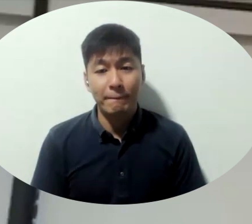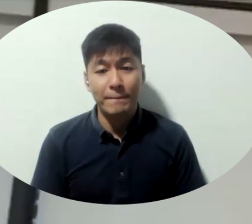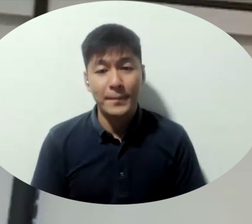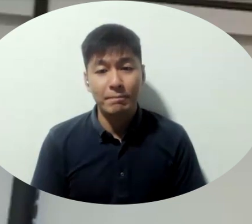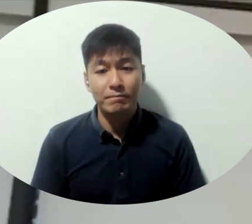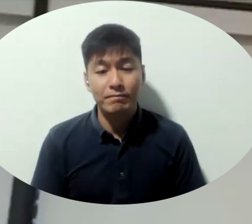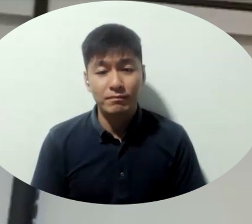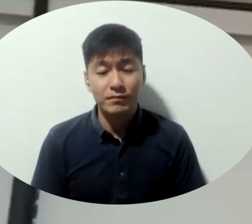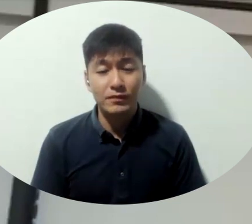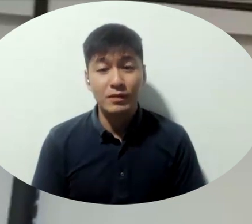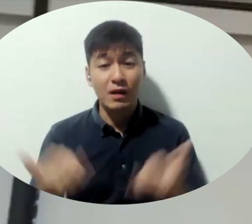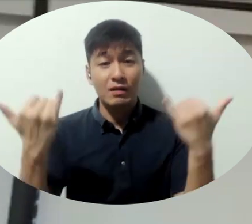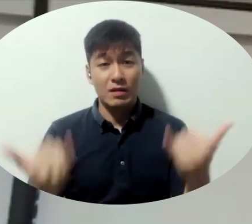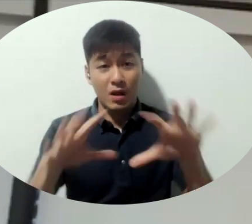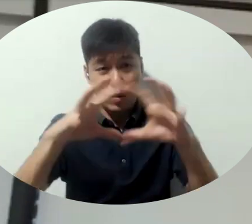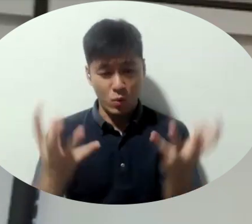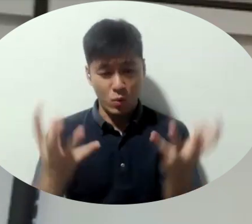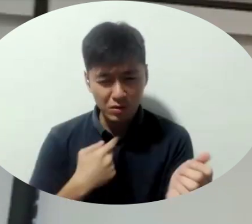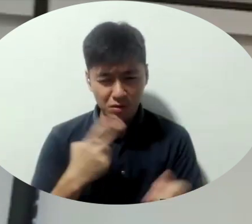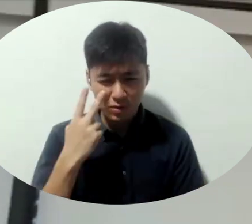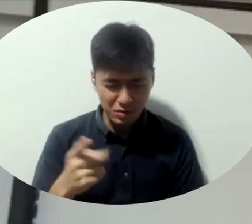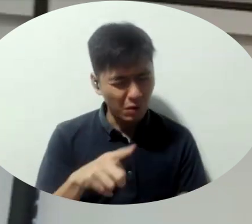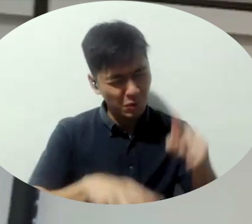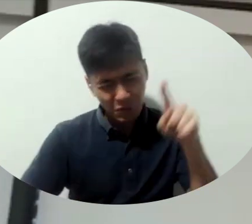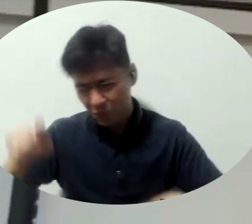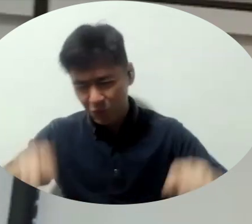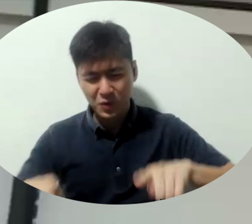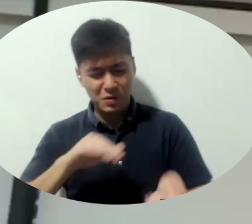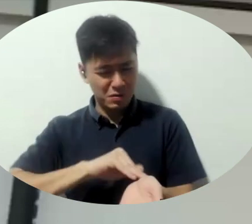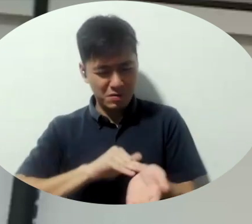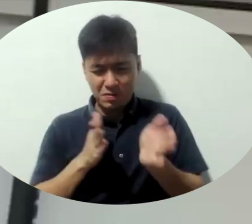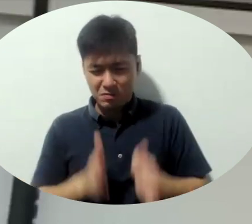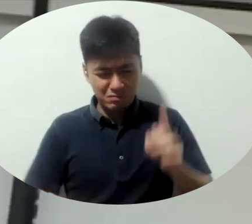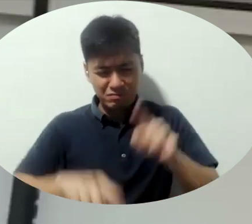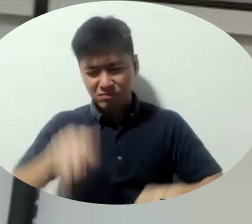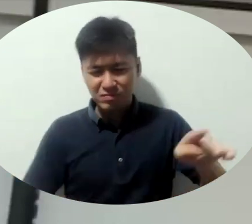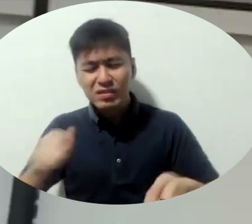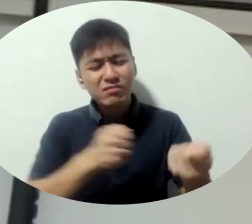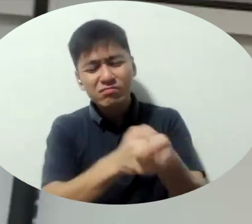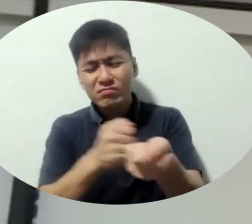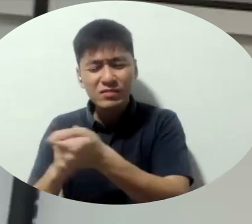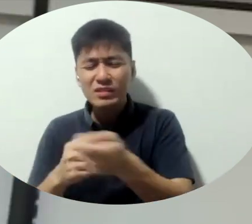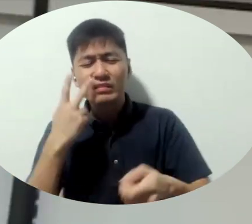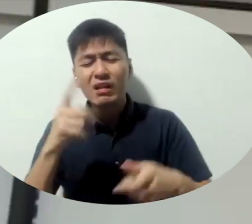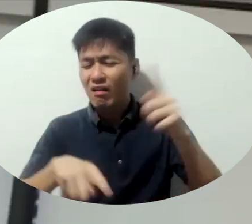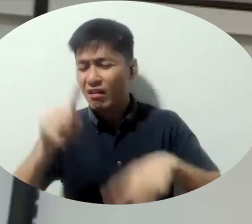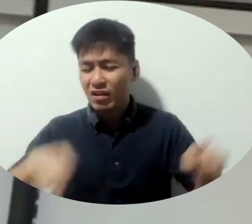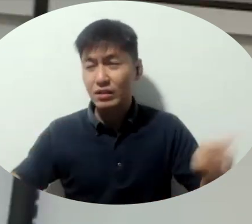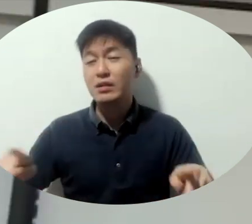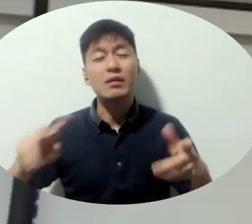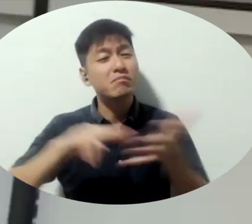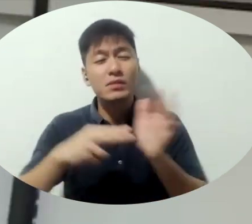fields that can respond to this. So it's going to take concerted effort and